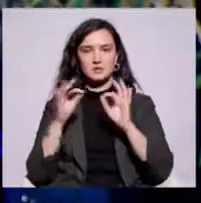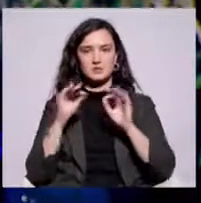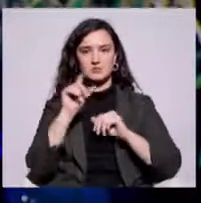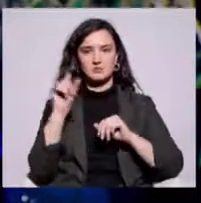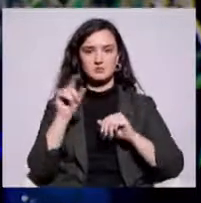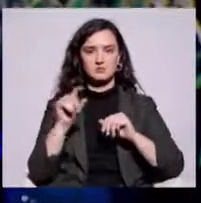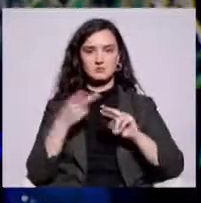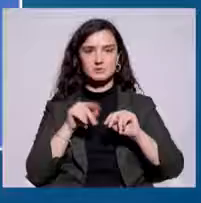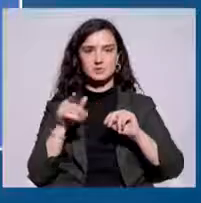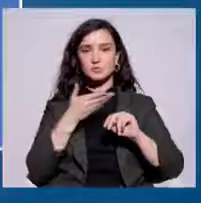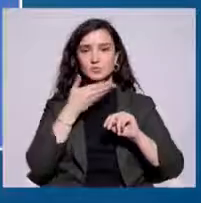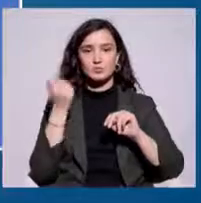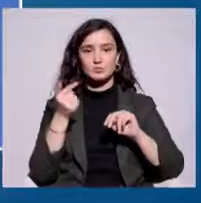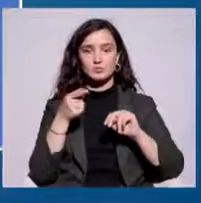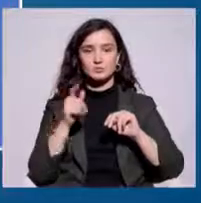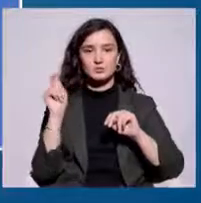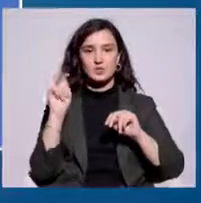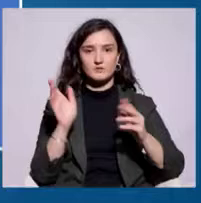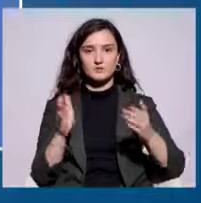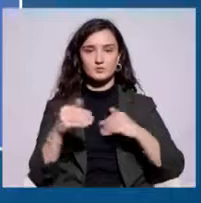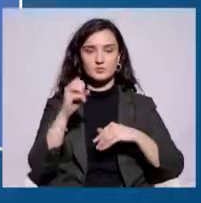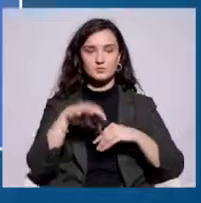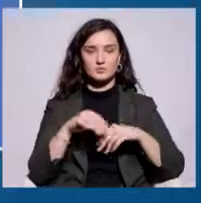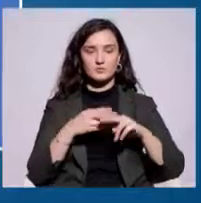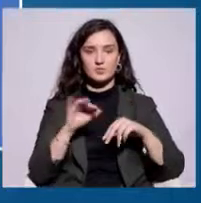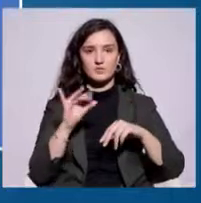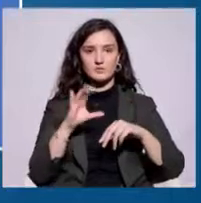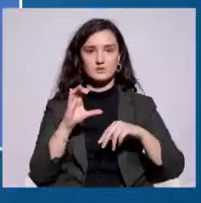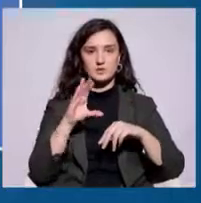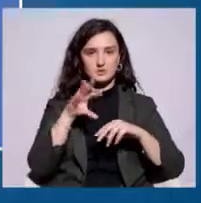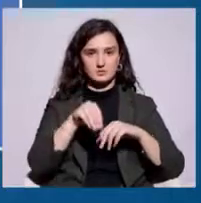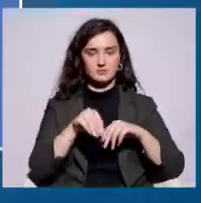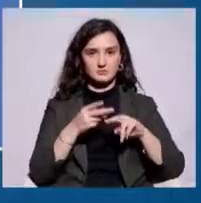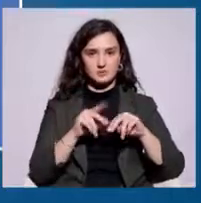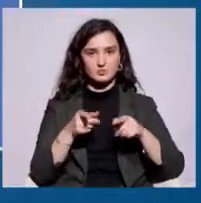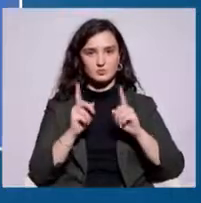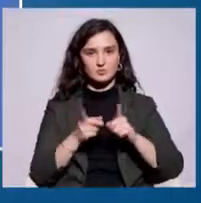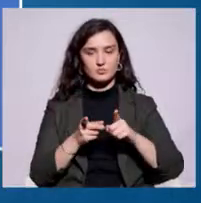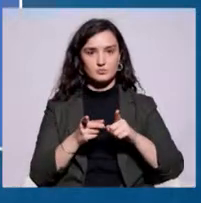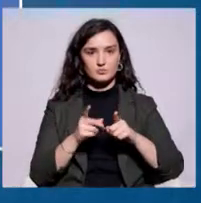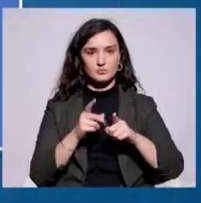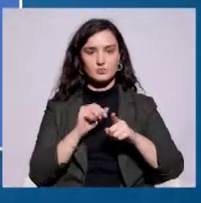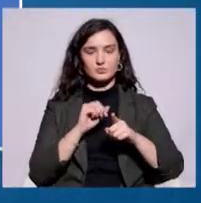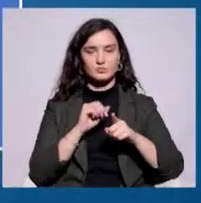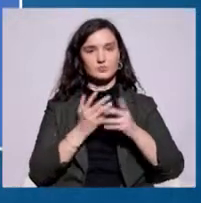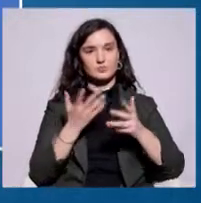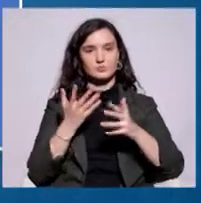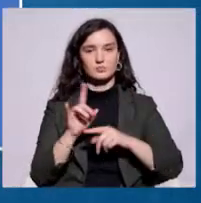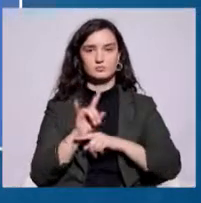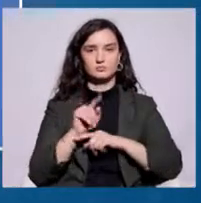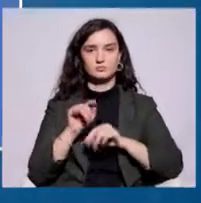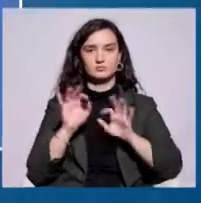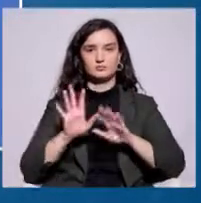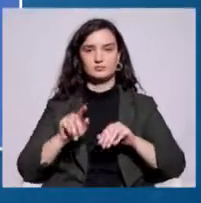here, there is no waste bin in the office. Is it true or false?